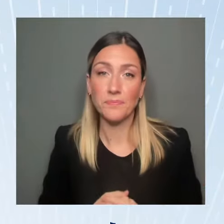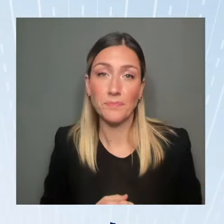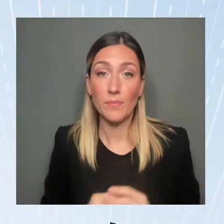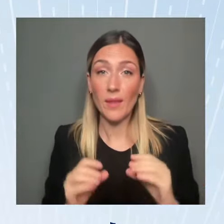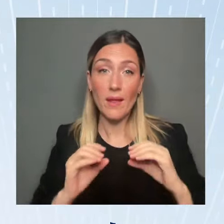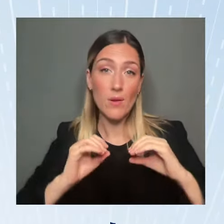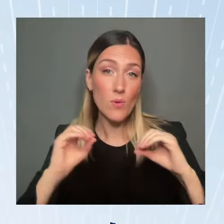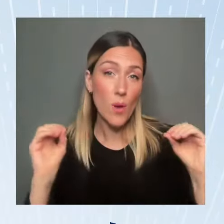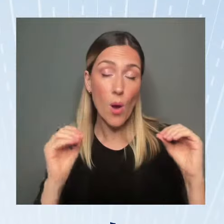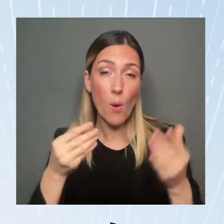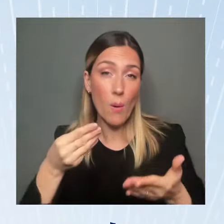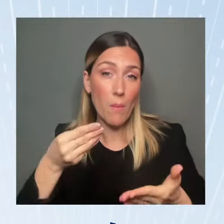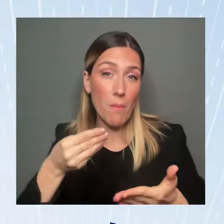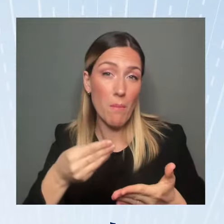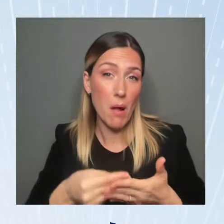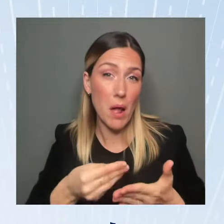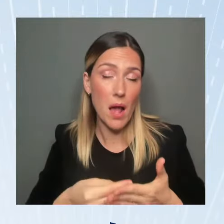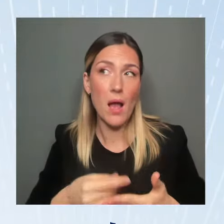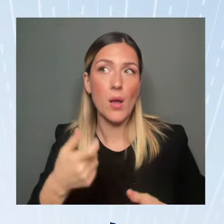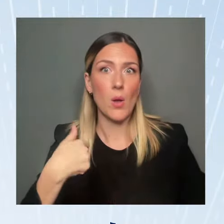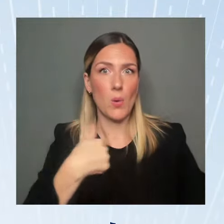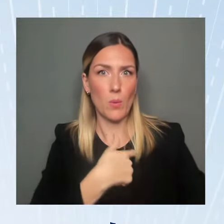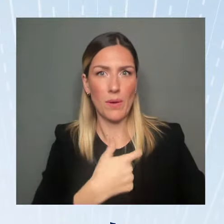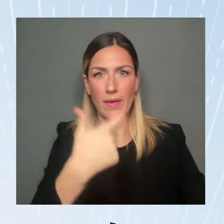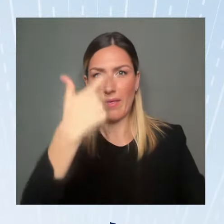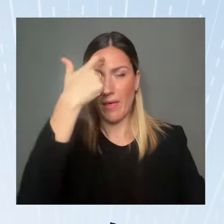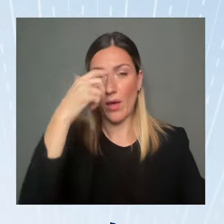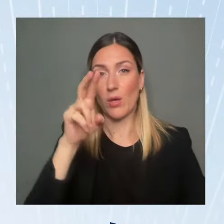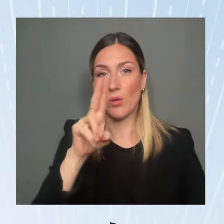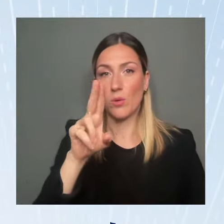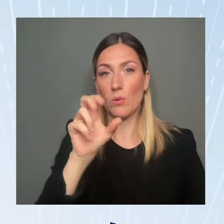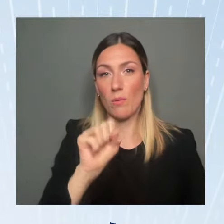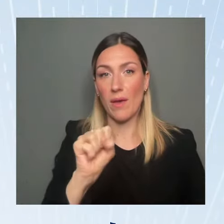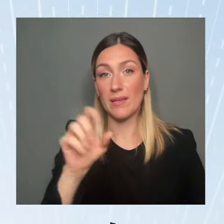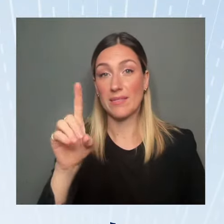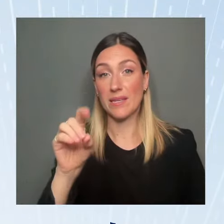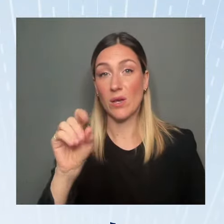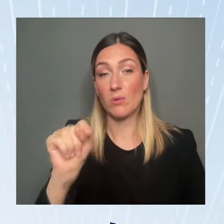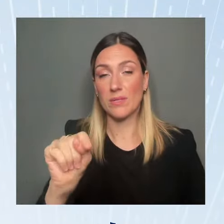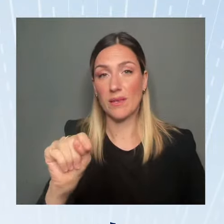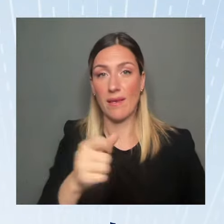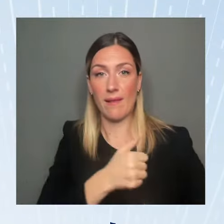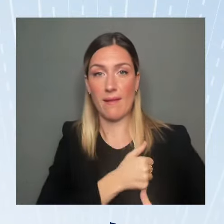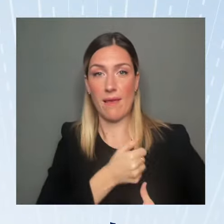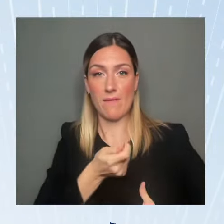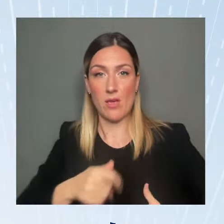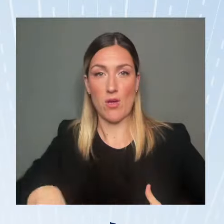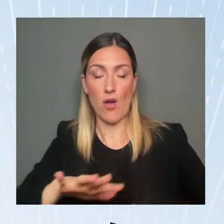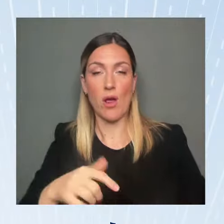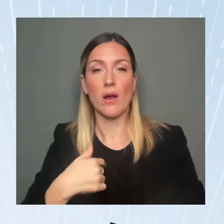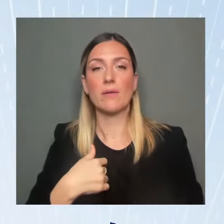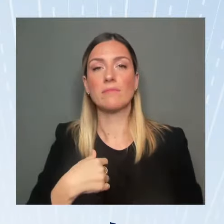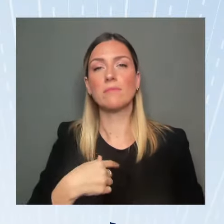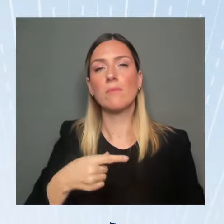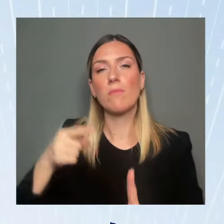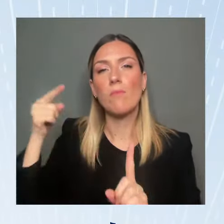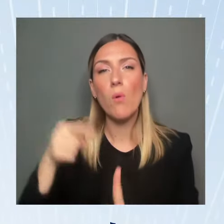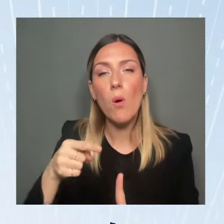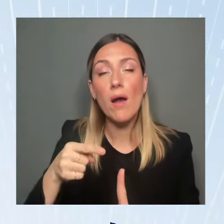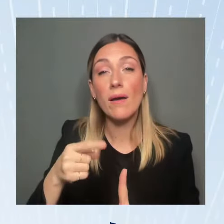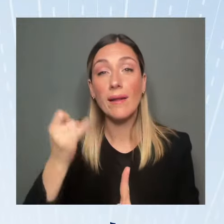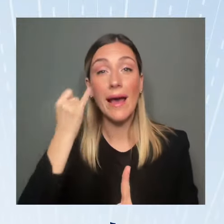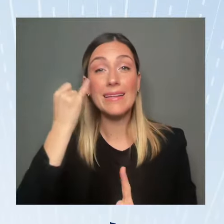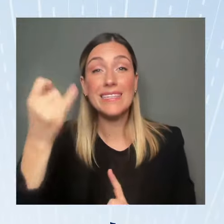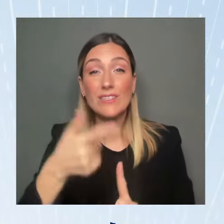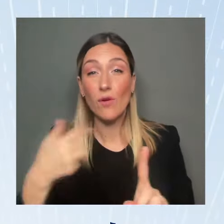45,000 is something that we thought up at the US DOT headquarters in Navy Yard. The whole philosophy here is the ideas aren't going to come from Washington,